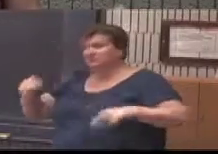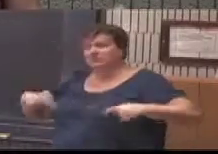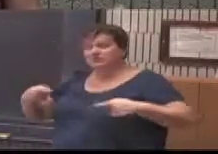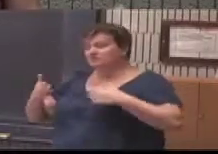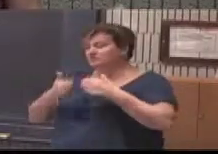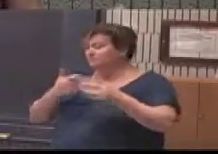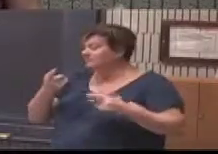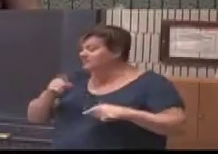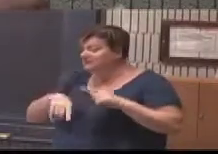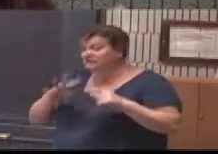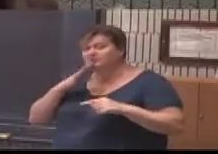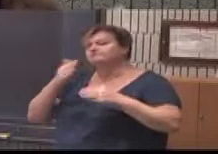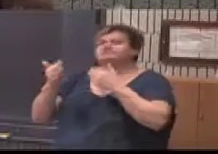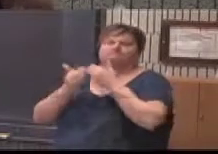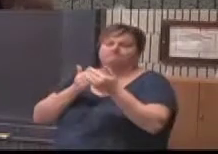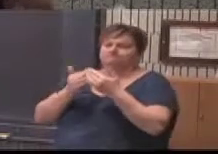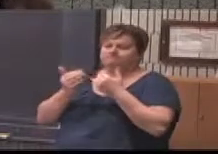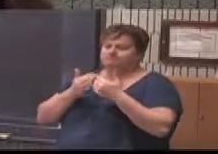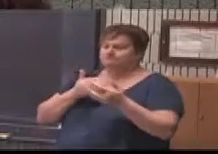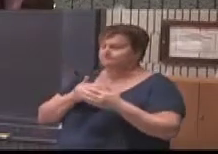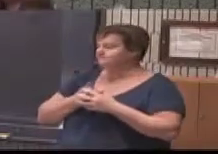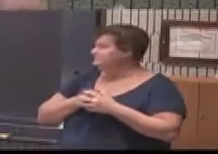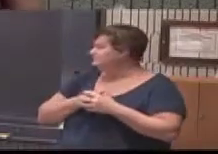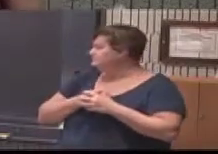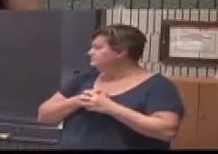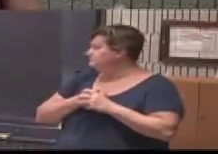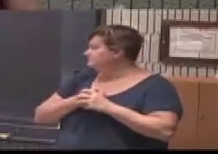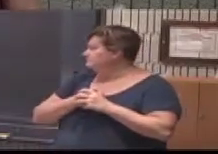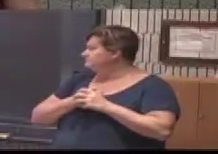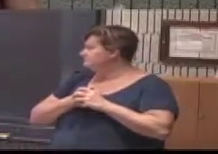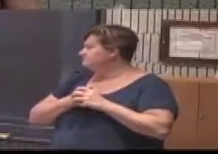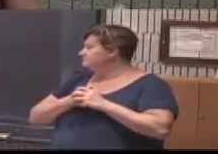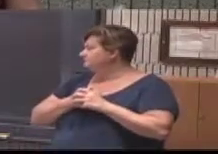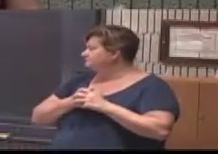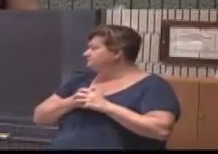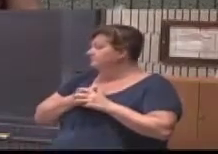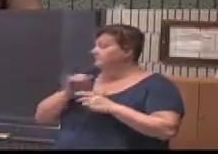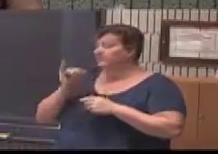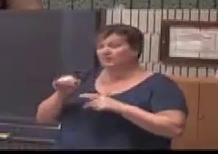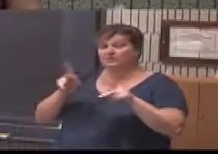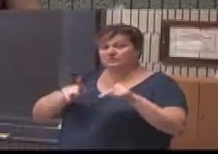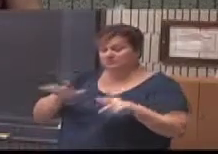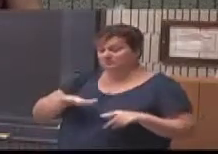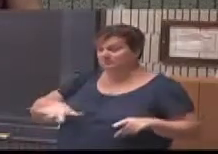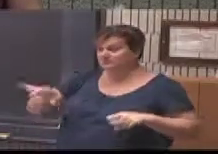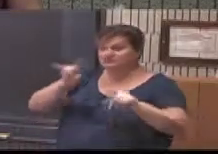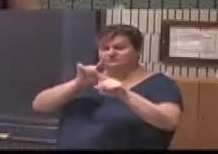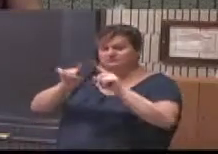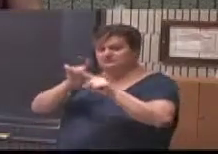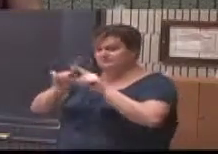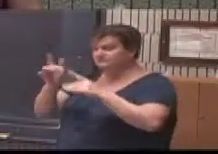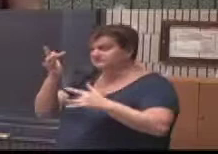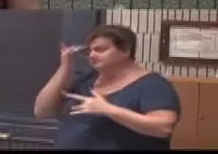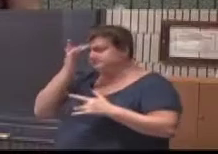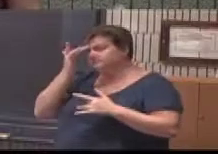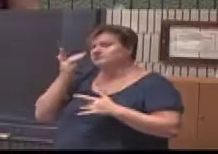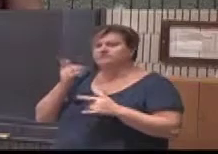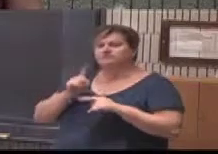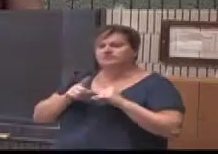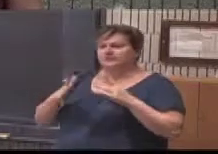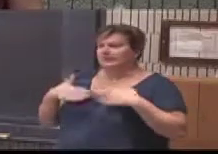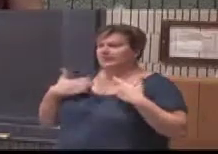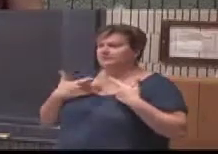talk, possibly had were on life support or a tube feeding, lived a relatively